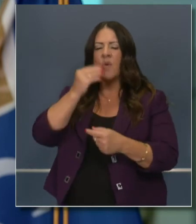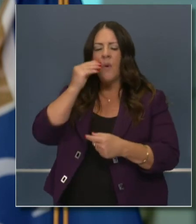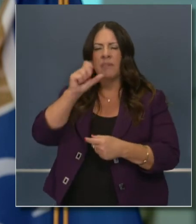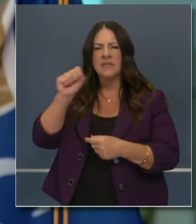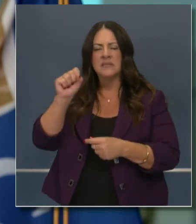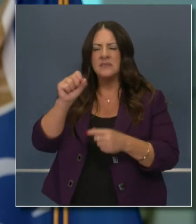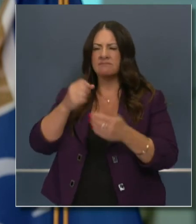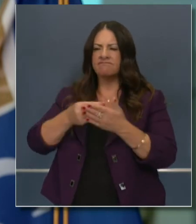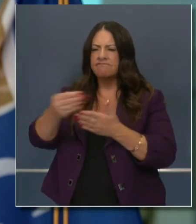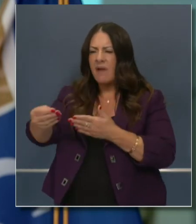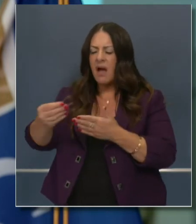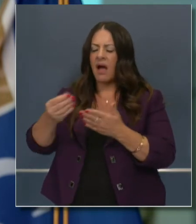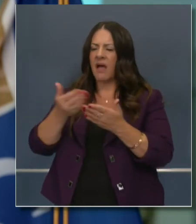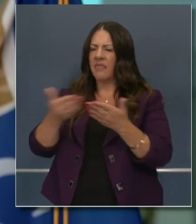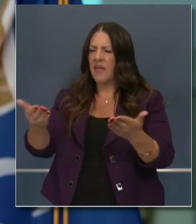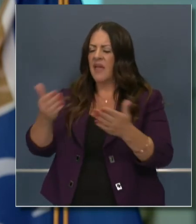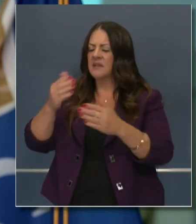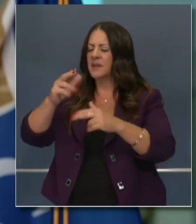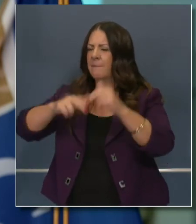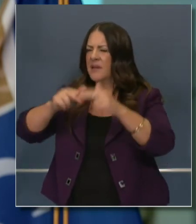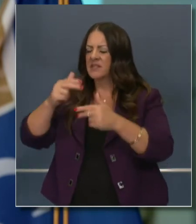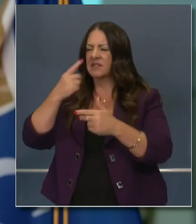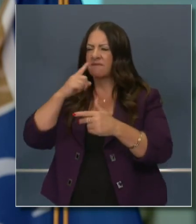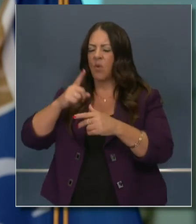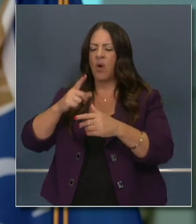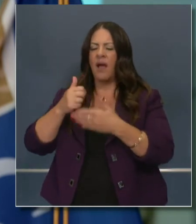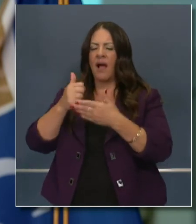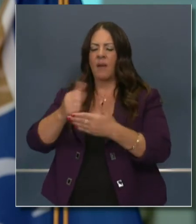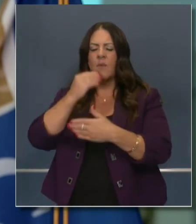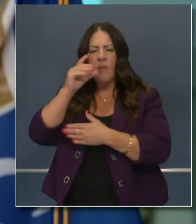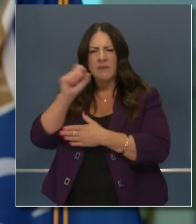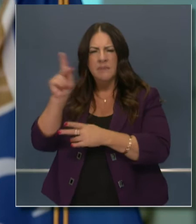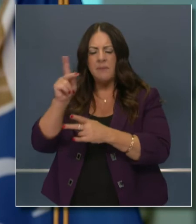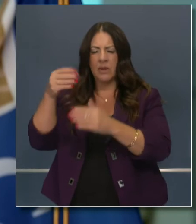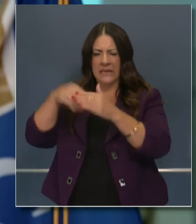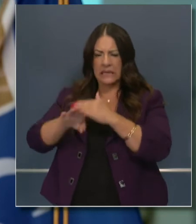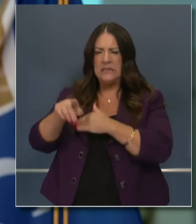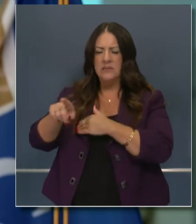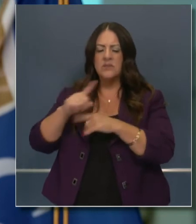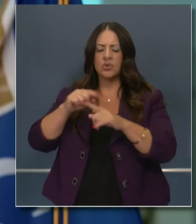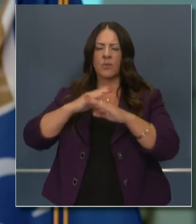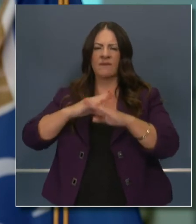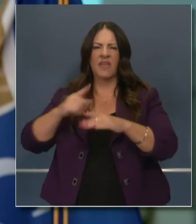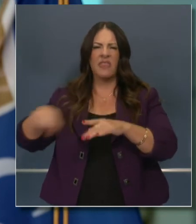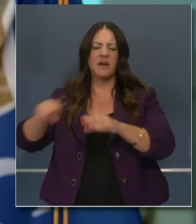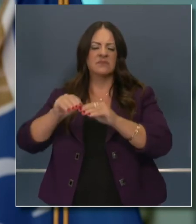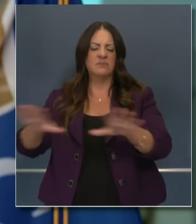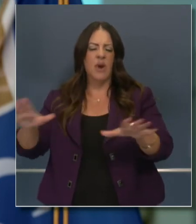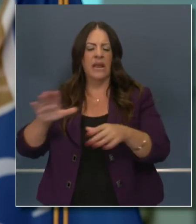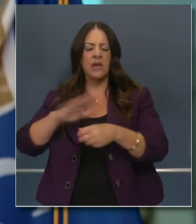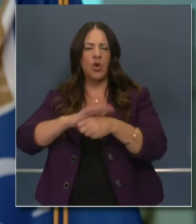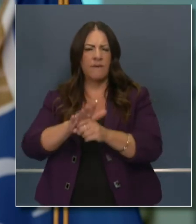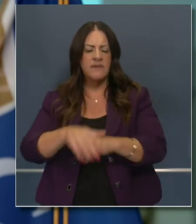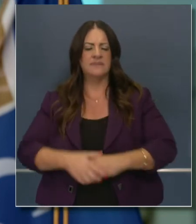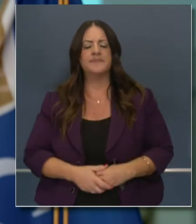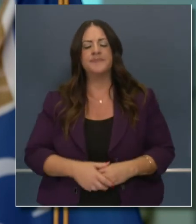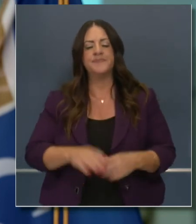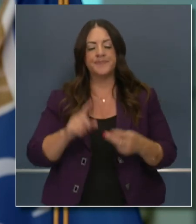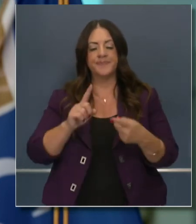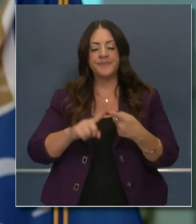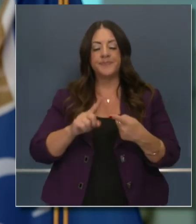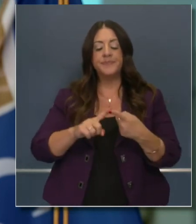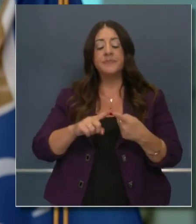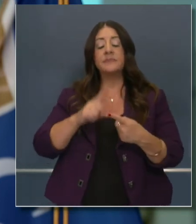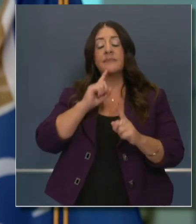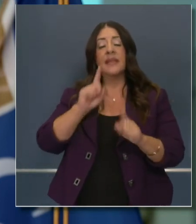impact disease spread and prevention? Well, we have over close to $250 billion the state invests. So you example where some of the